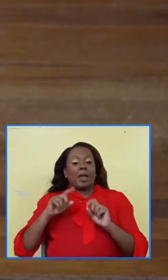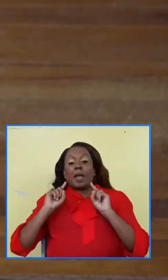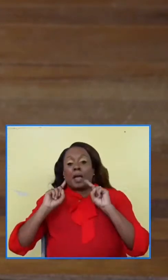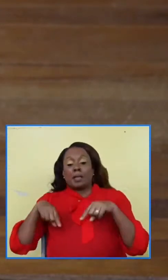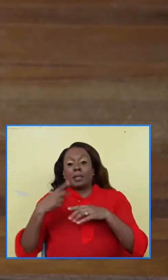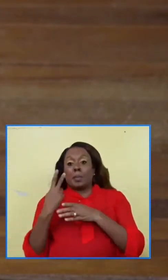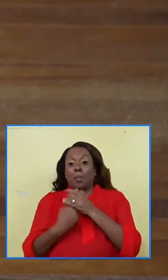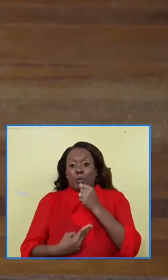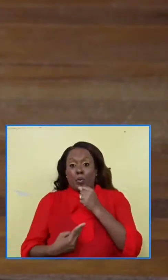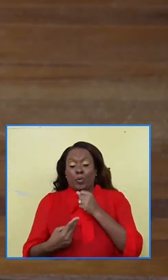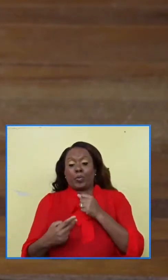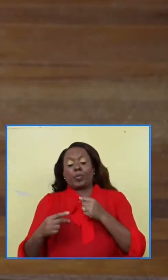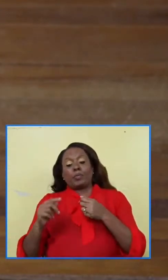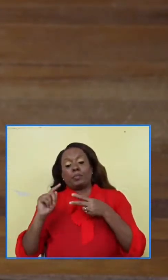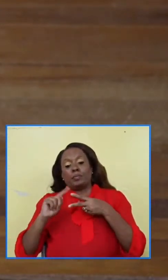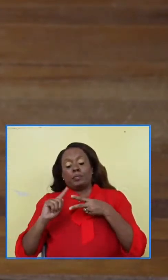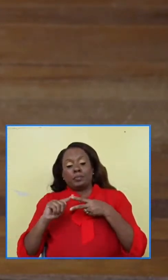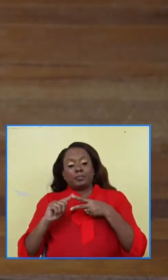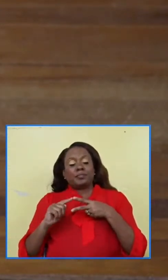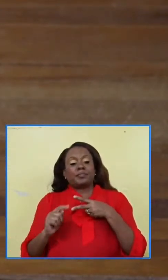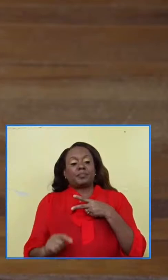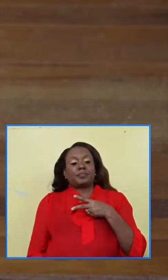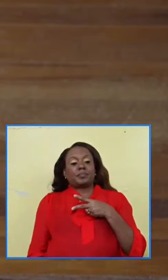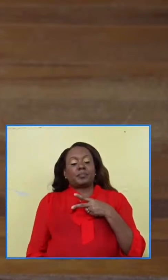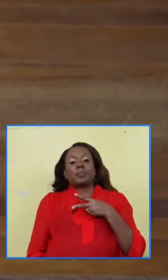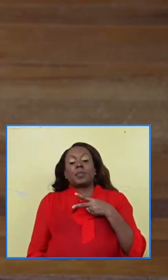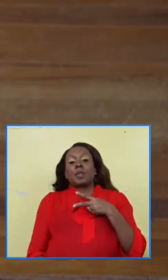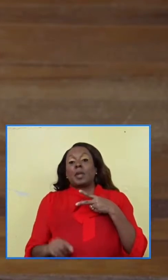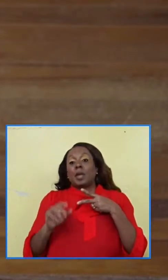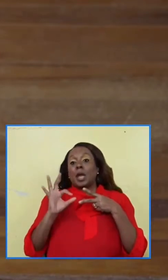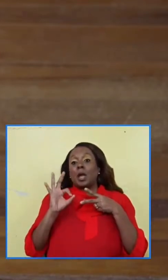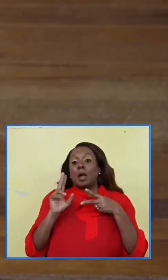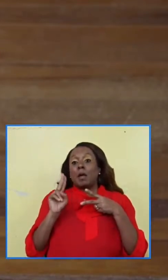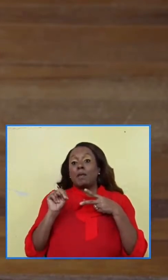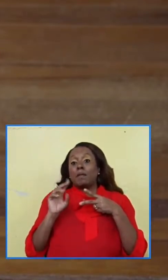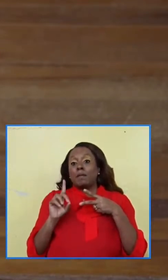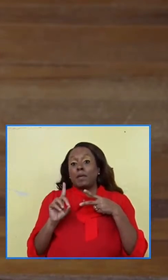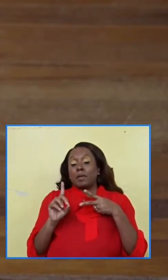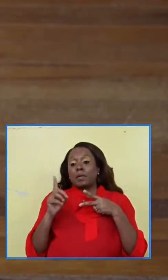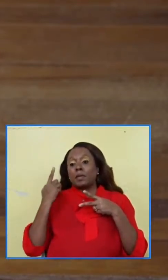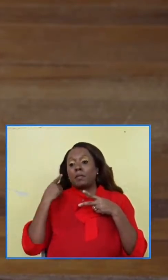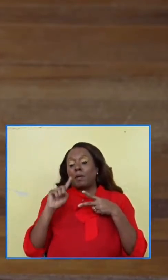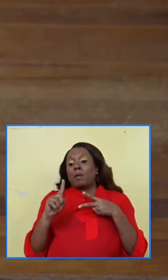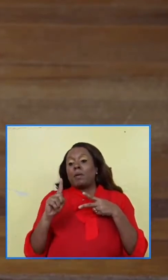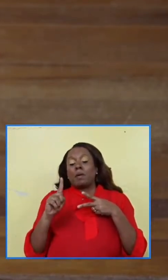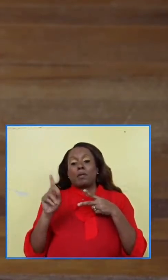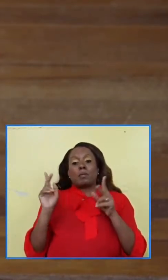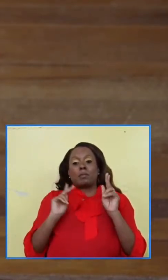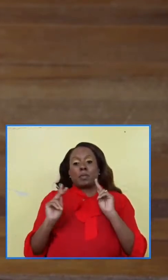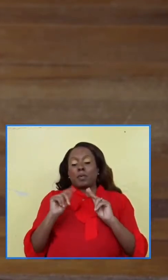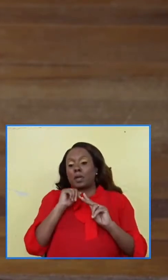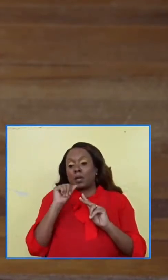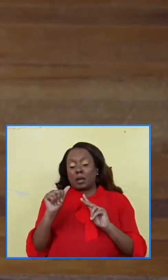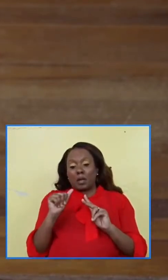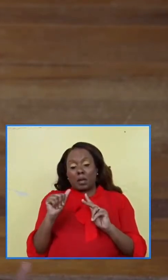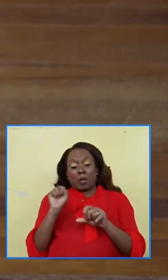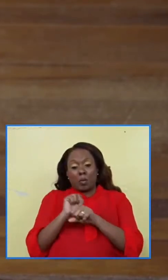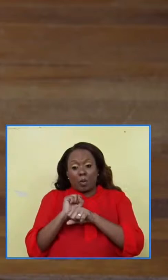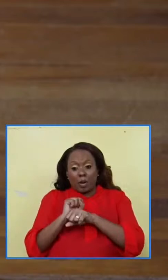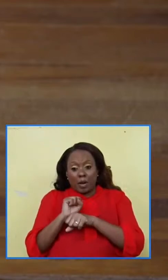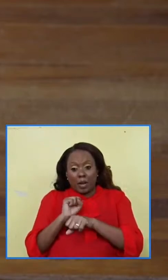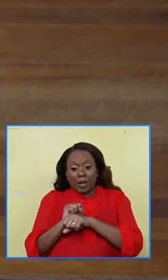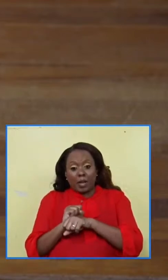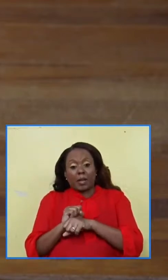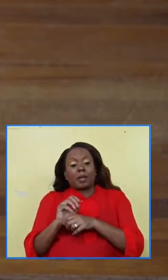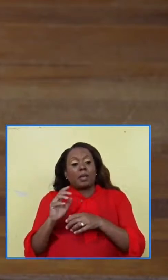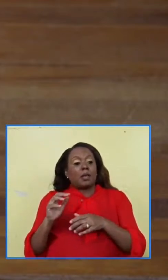first. The unemployment fund is a pay-as-you-go fund. The idea is that you build